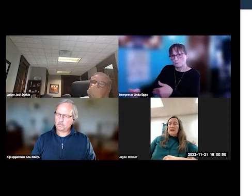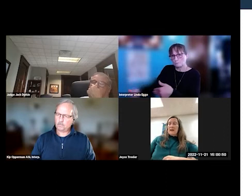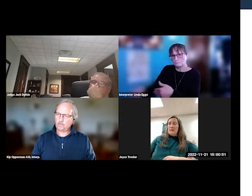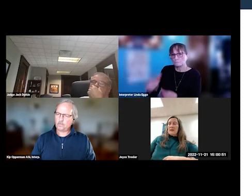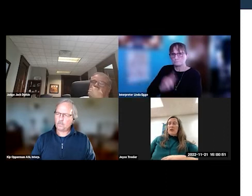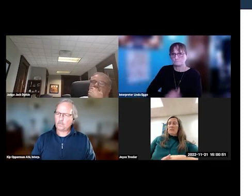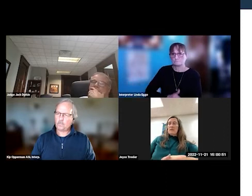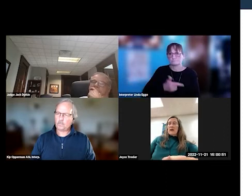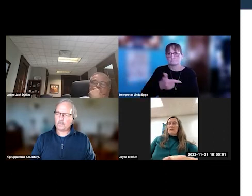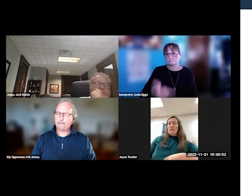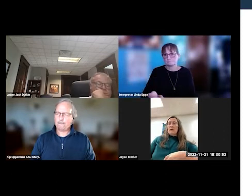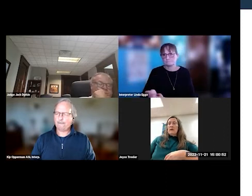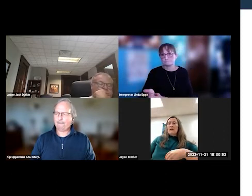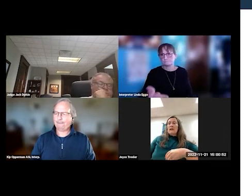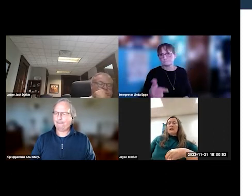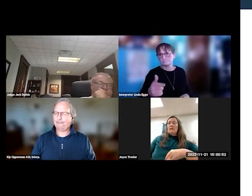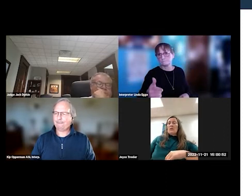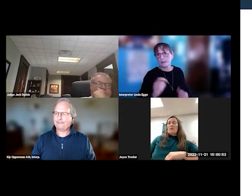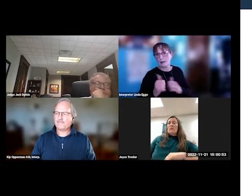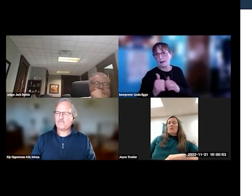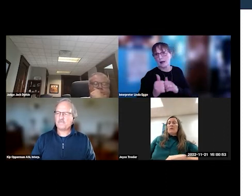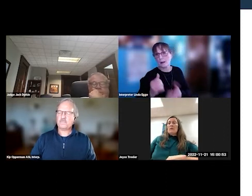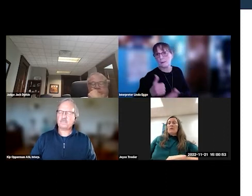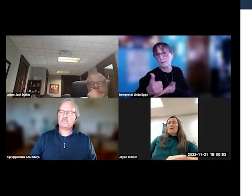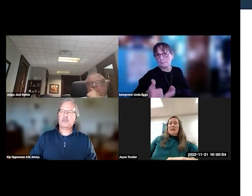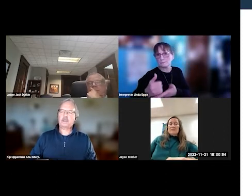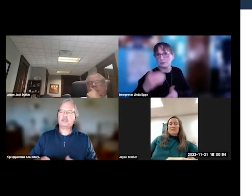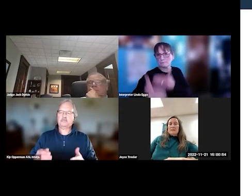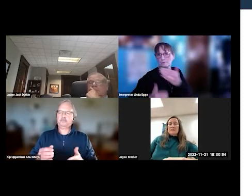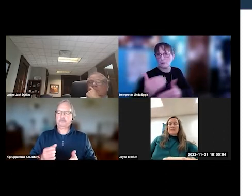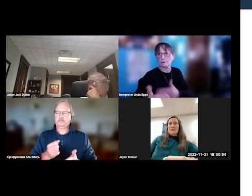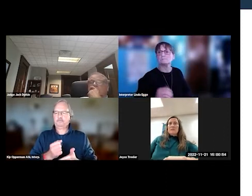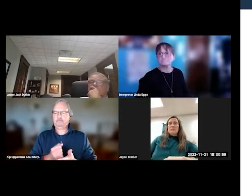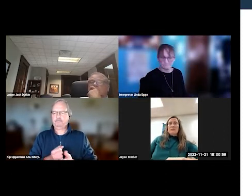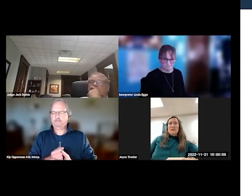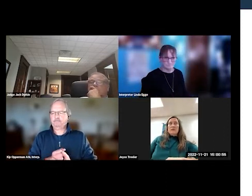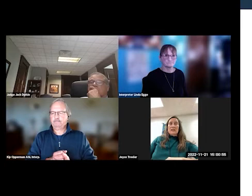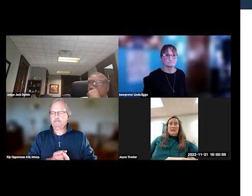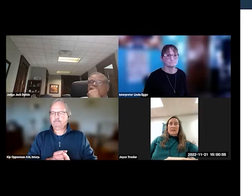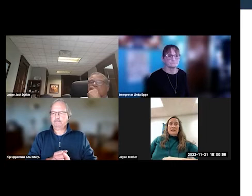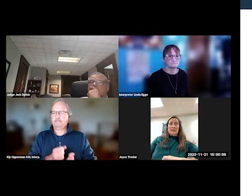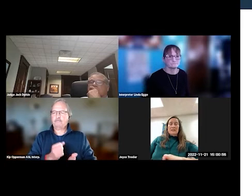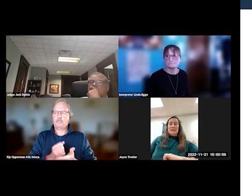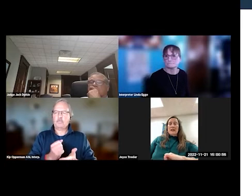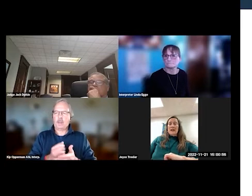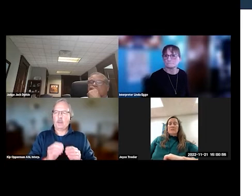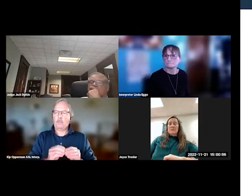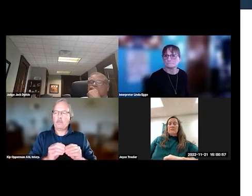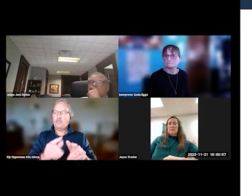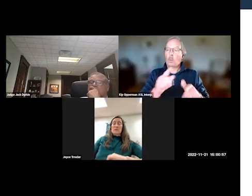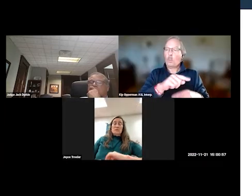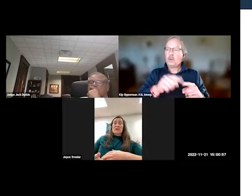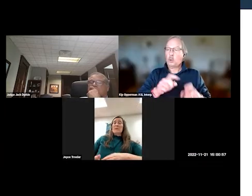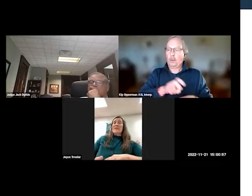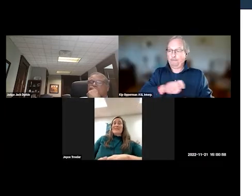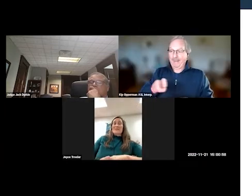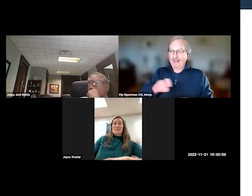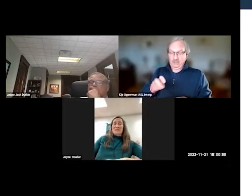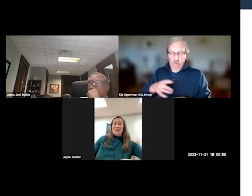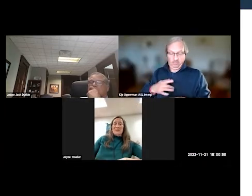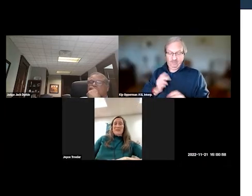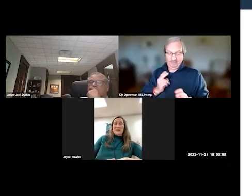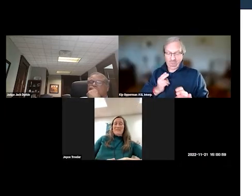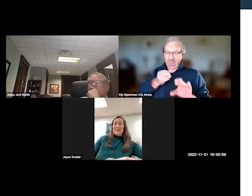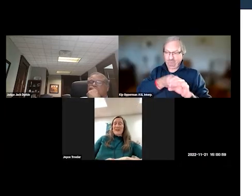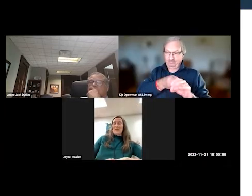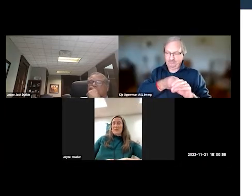seeing and help move that forward? So when you are a panelist, you feel connected, which was a really great thing during